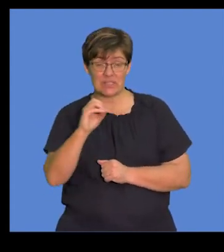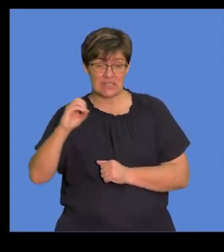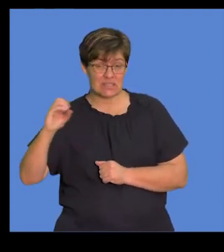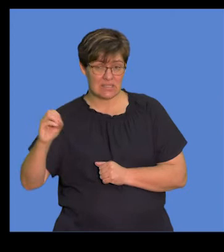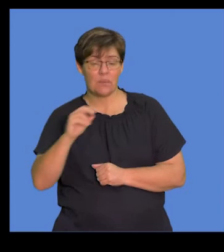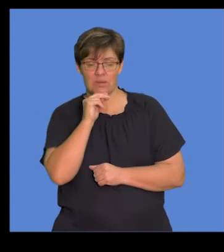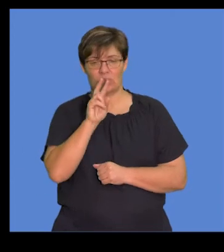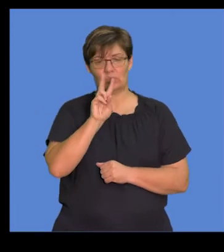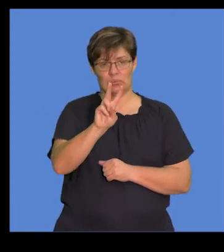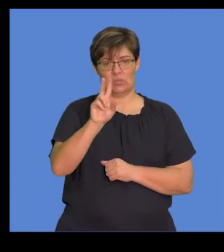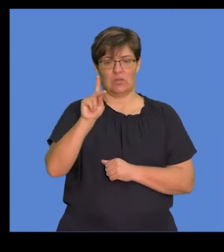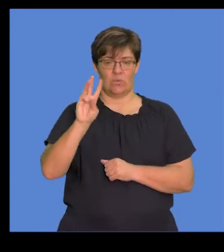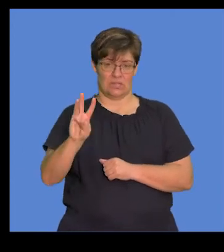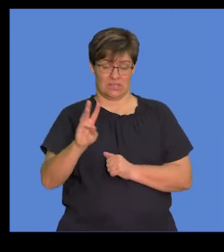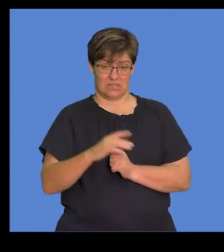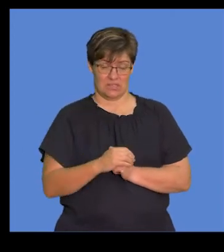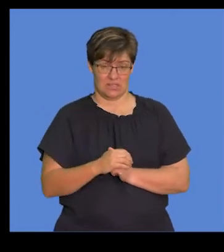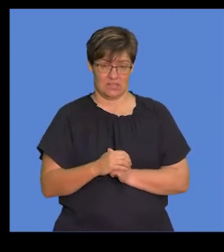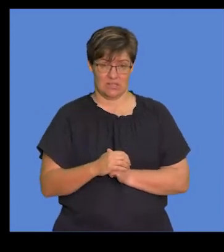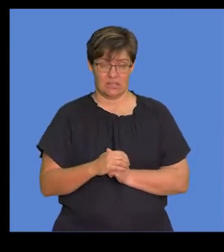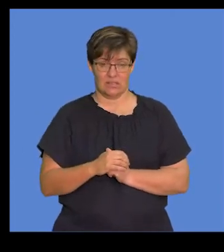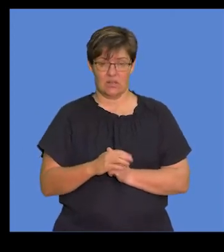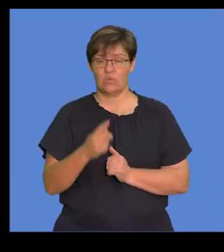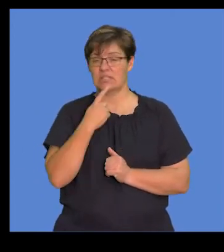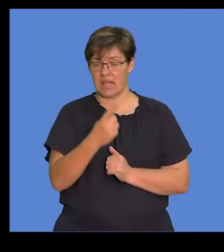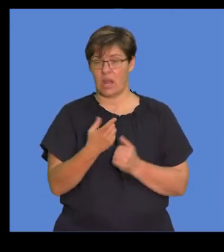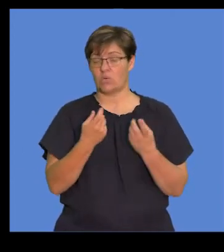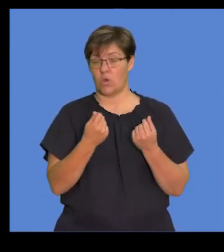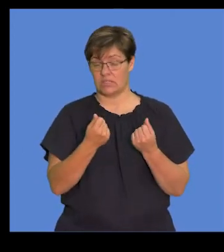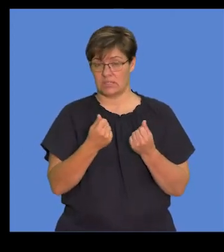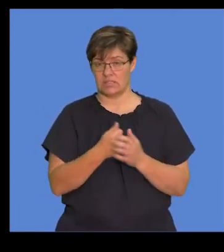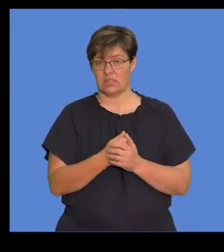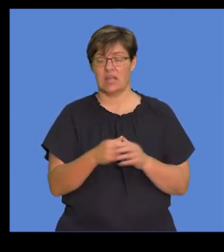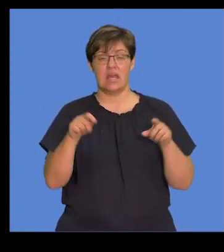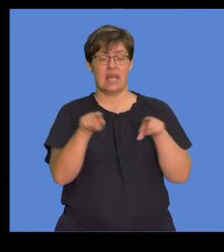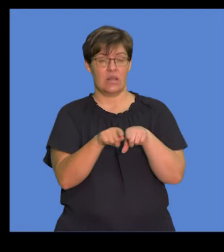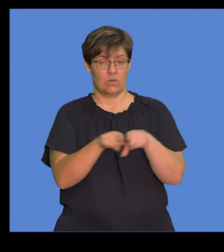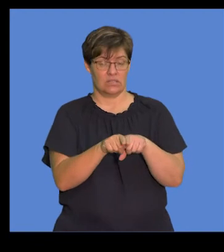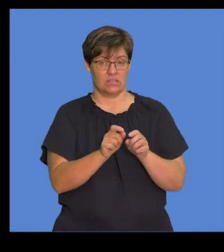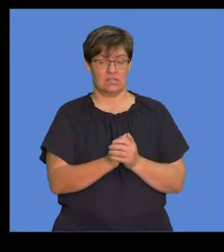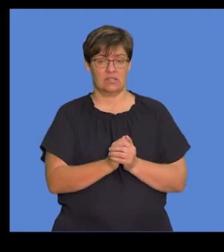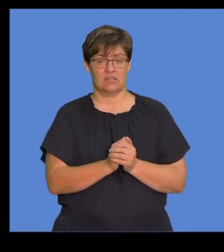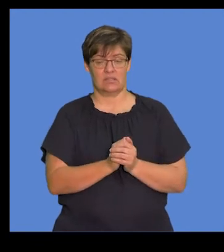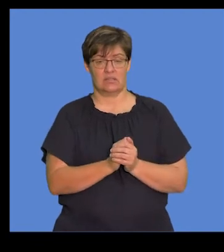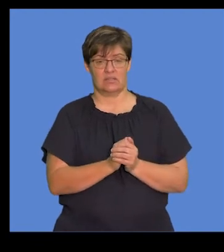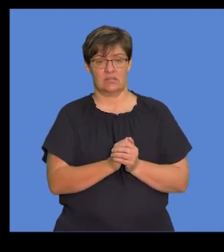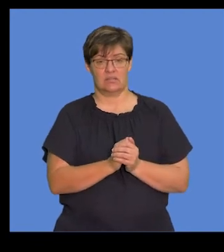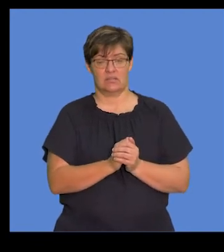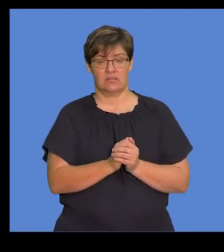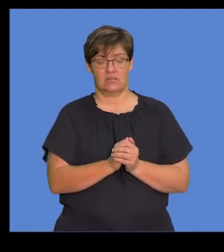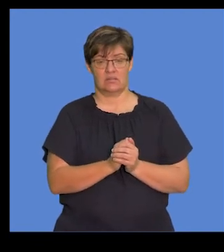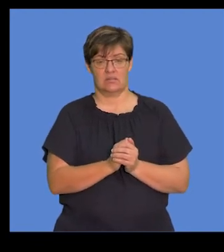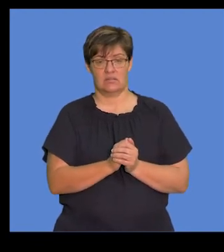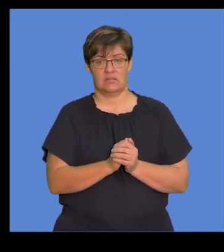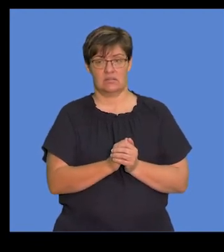it means there are 2 kilowatts, okay? So in this case, we are going to say cost is equals to,